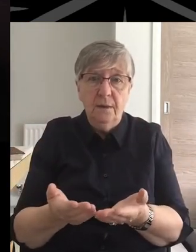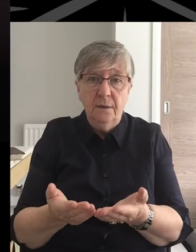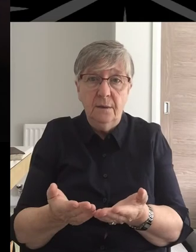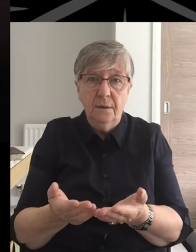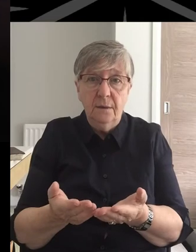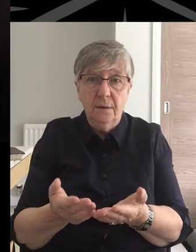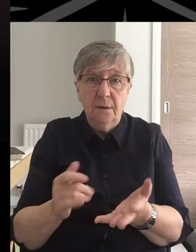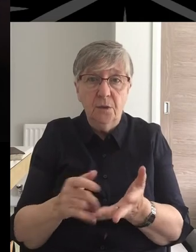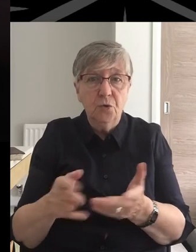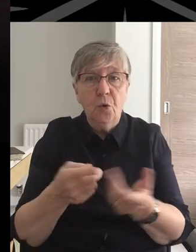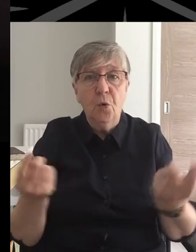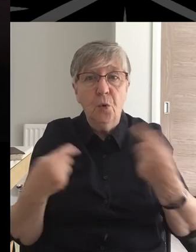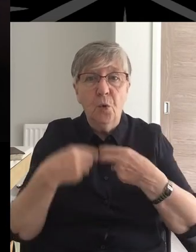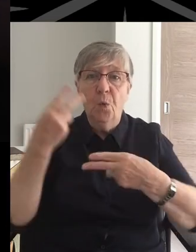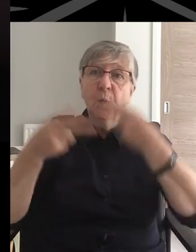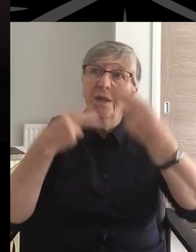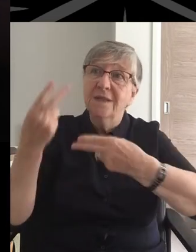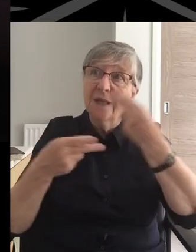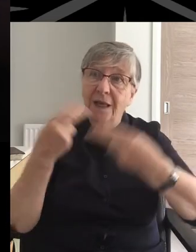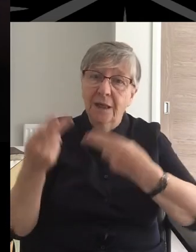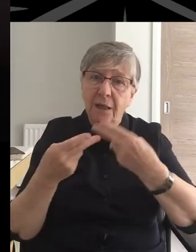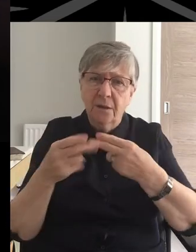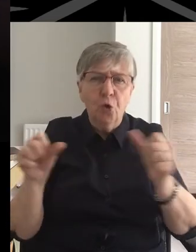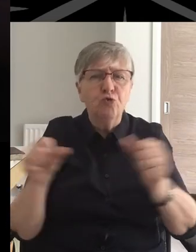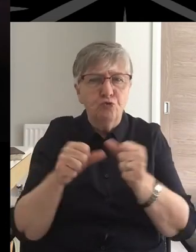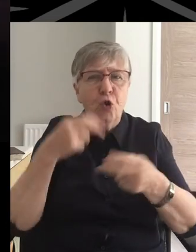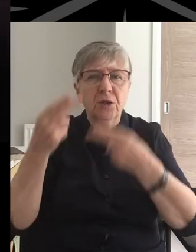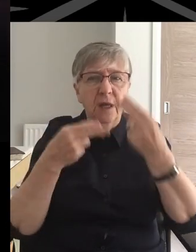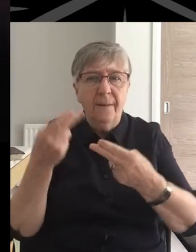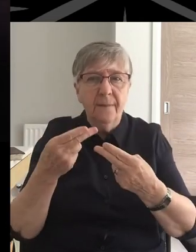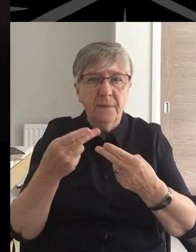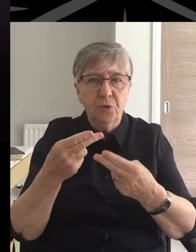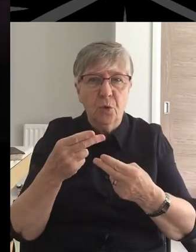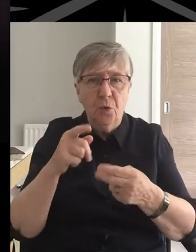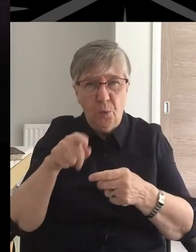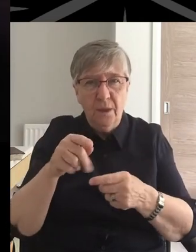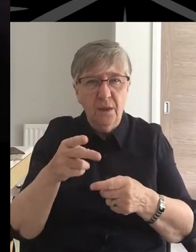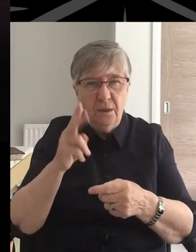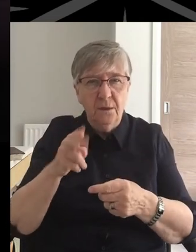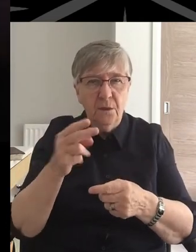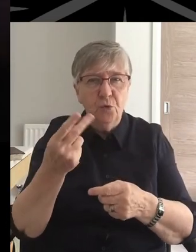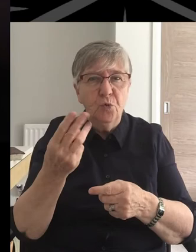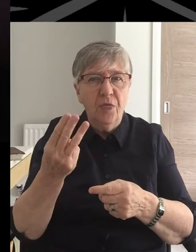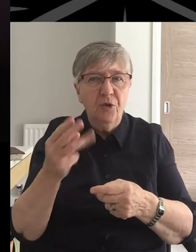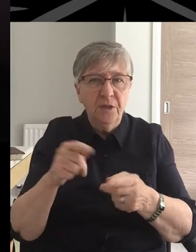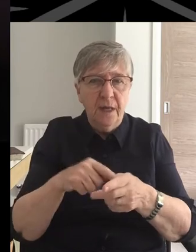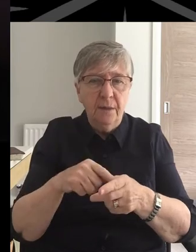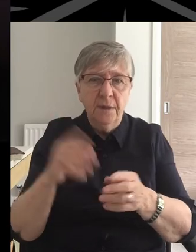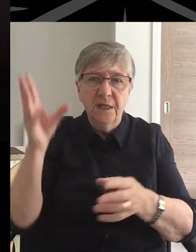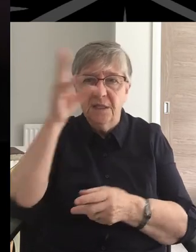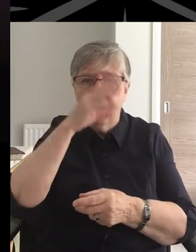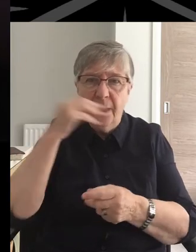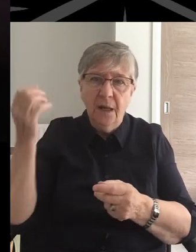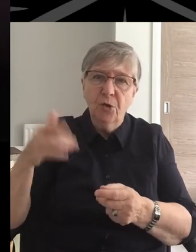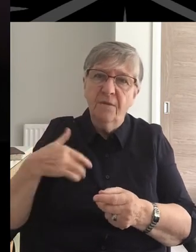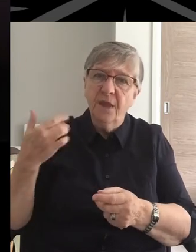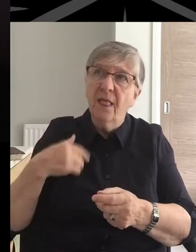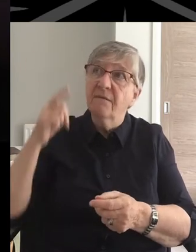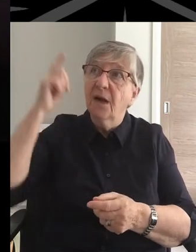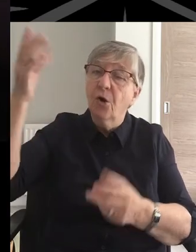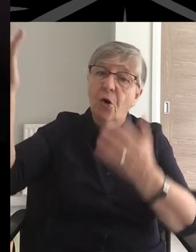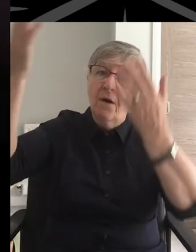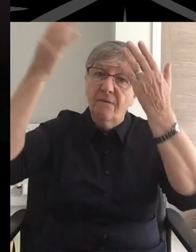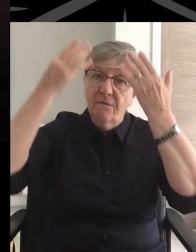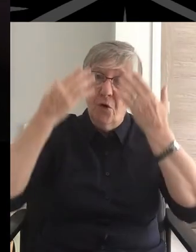And so we sing, and it's a short hymn, so we'll sing it through a couple of times. Spirit of the living God, fall afresh on me. And it's not